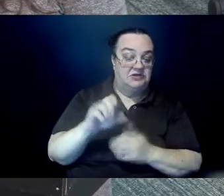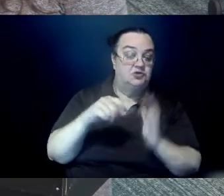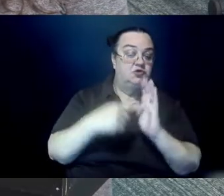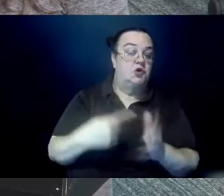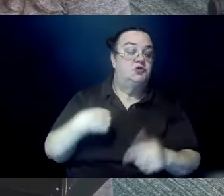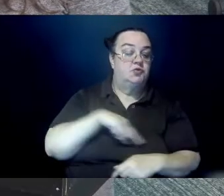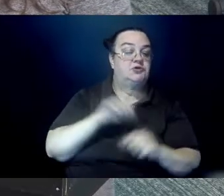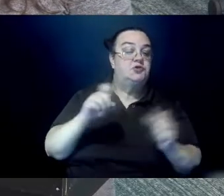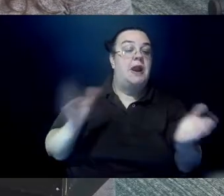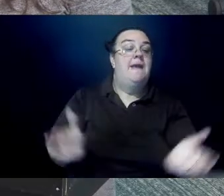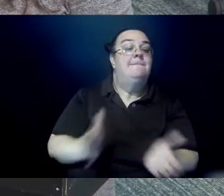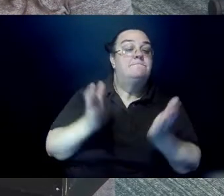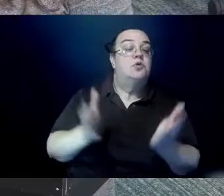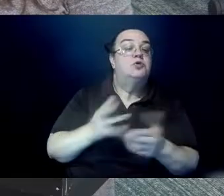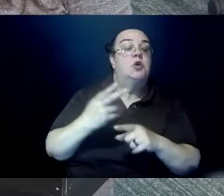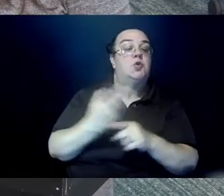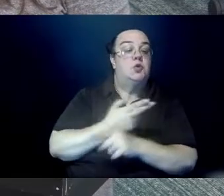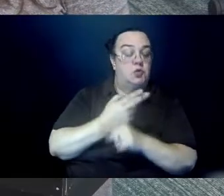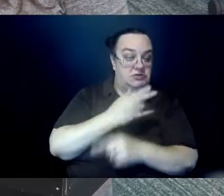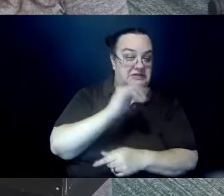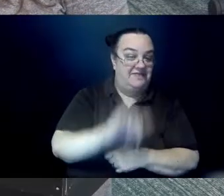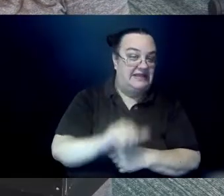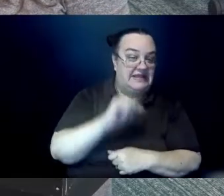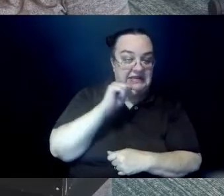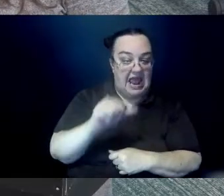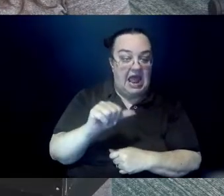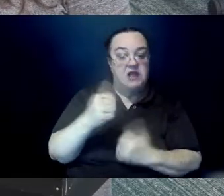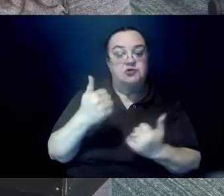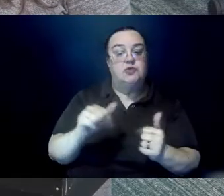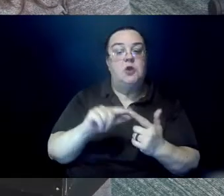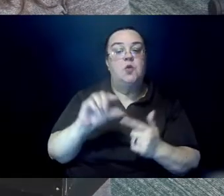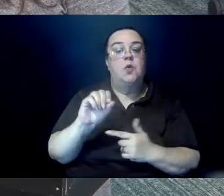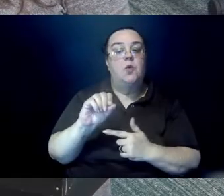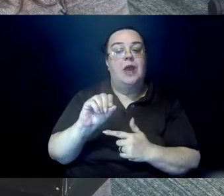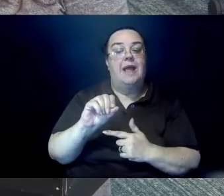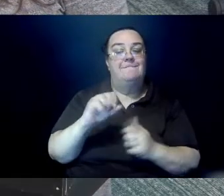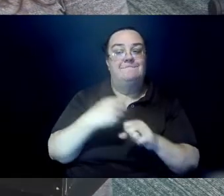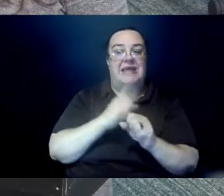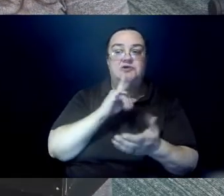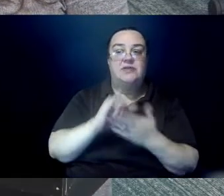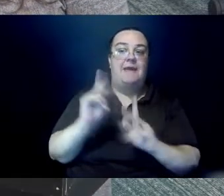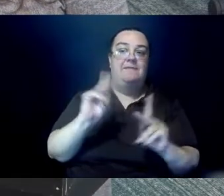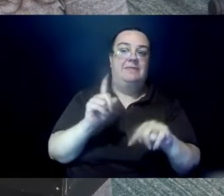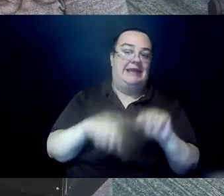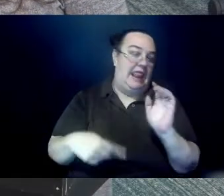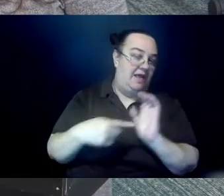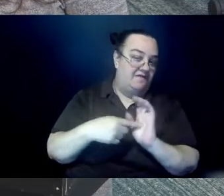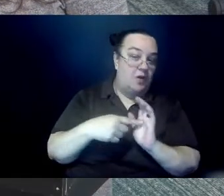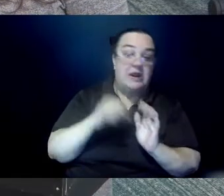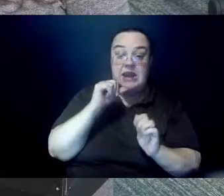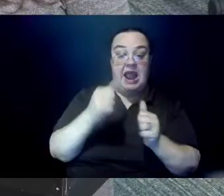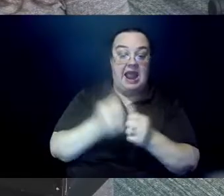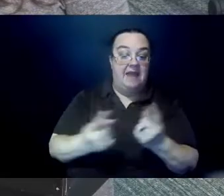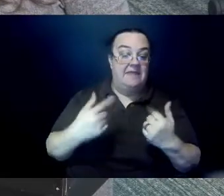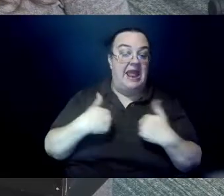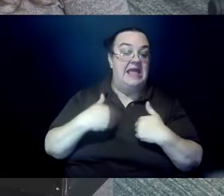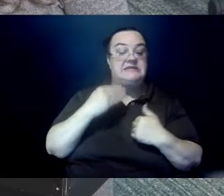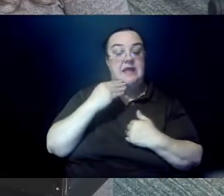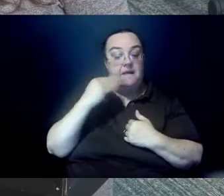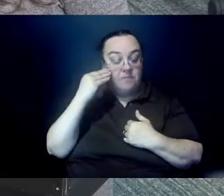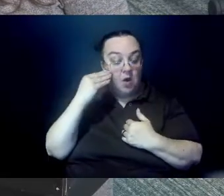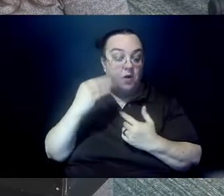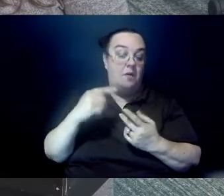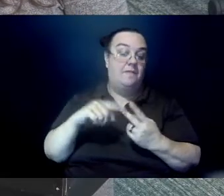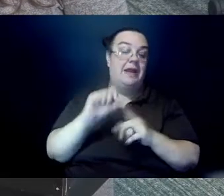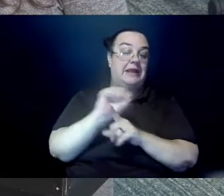the use of these spaces and not outpricing people from these spaces. Not everybody has a home, a condition,